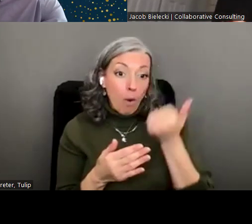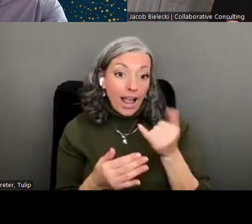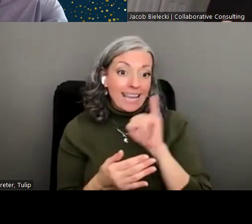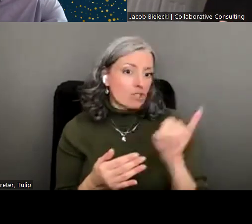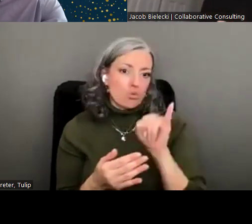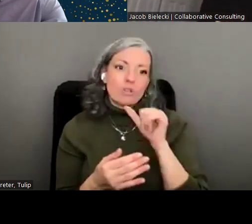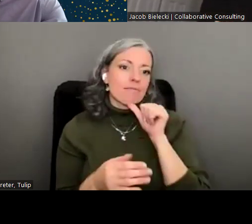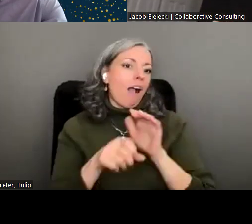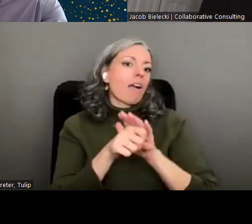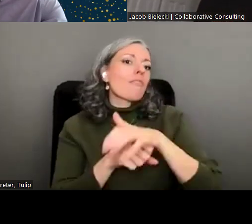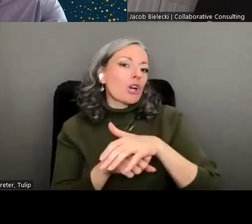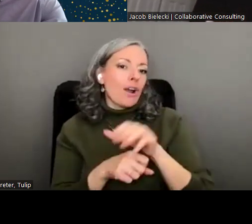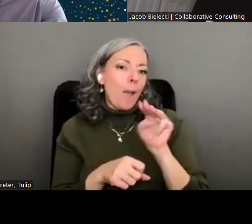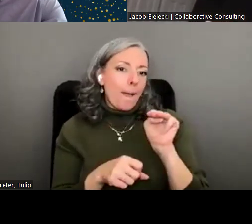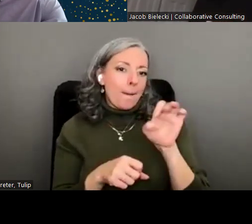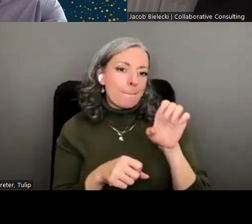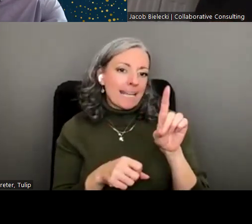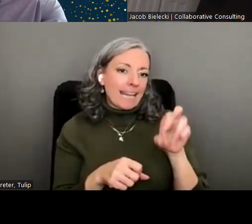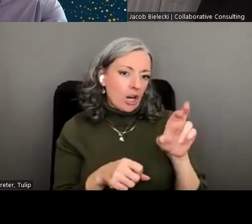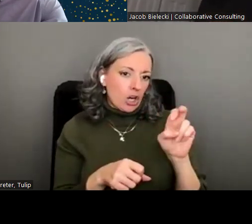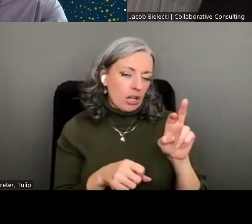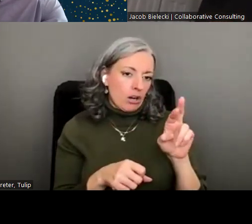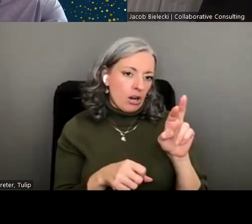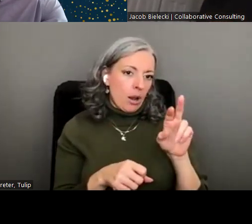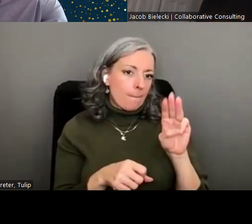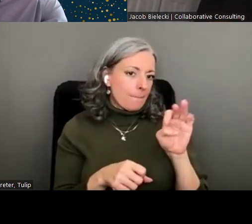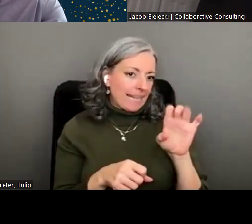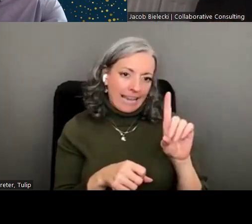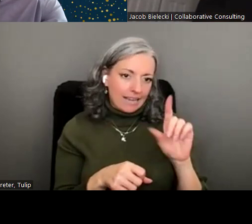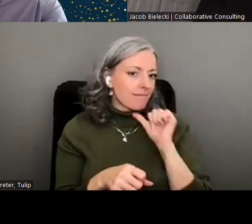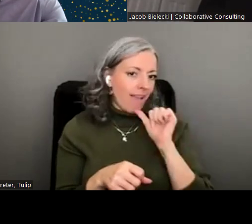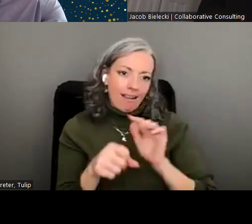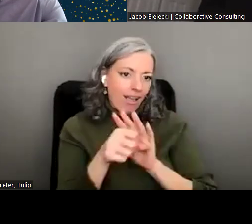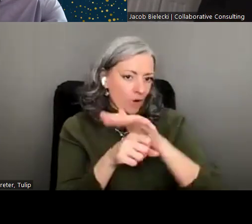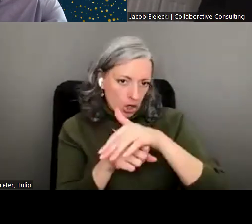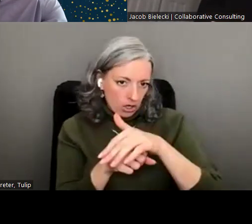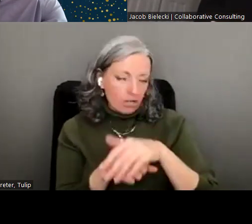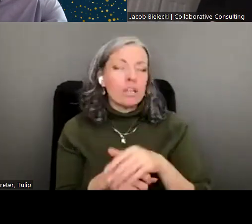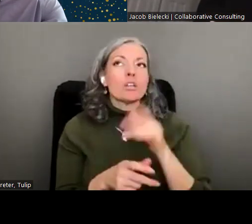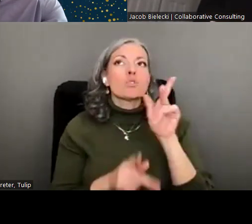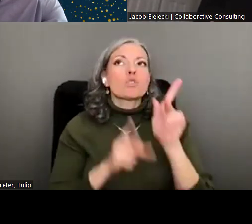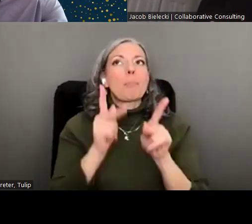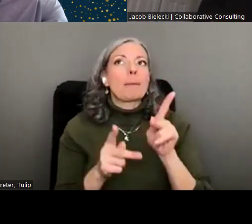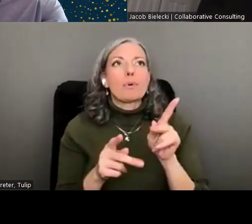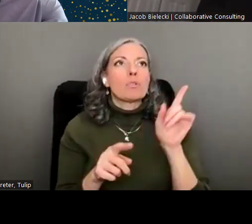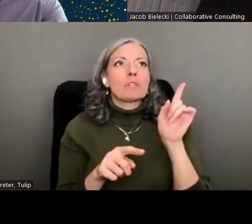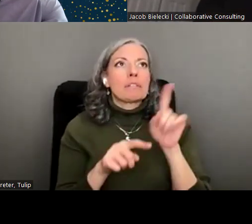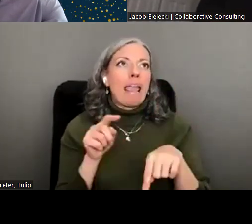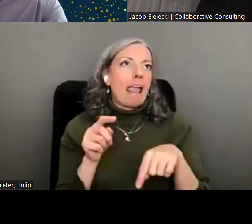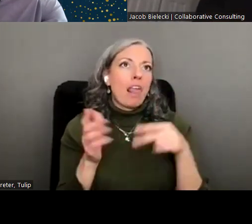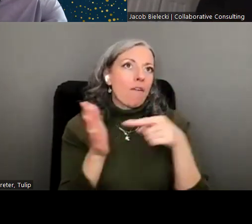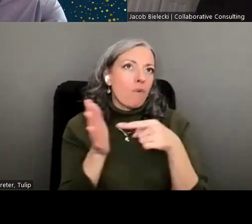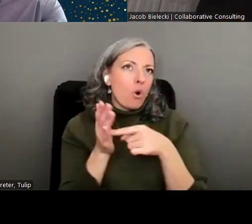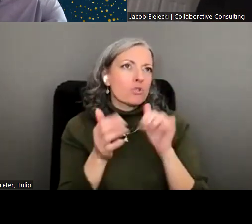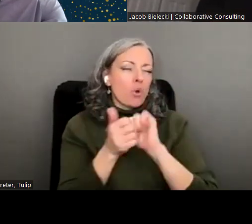So really looking at individuals who fall above the Medicaid eligibility level, and how can they access